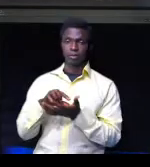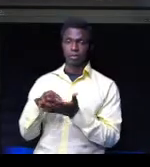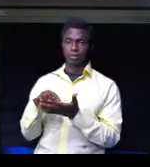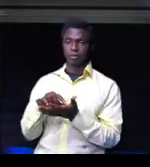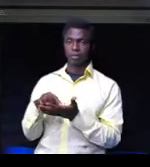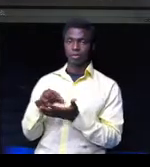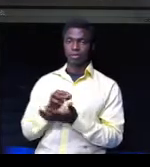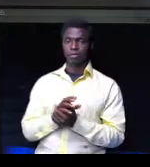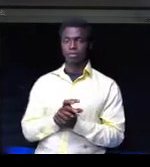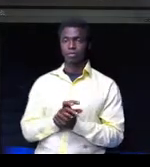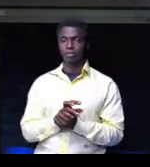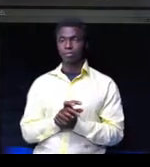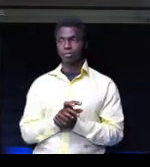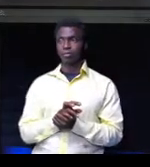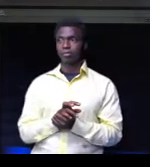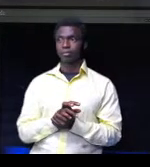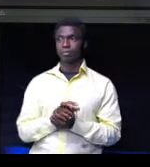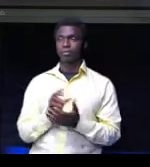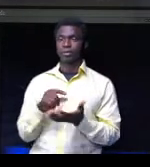Cassette.